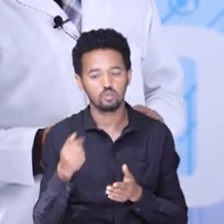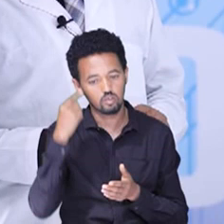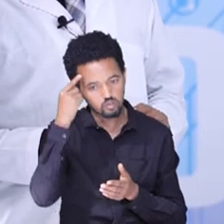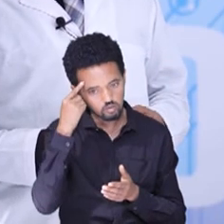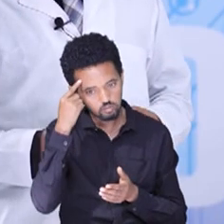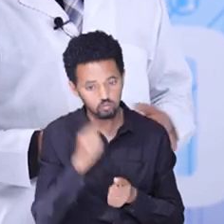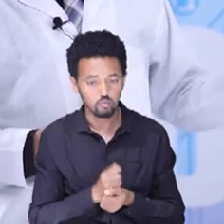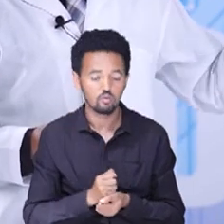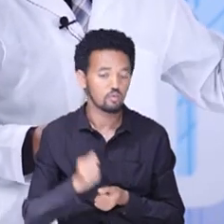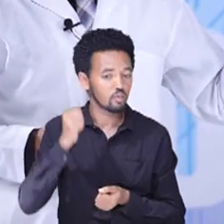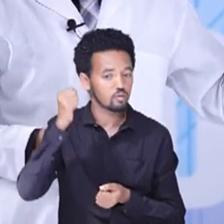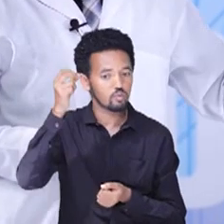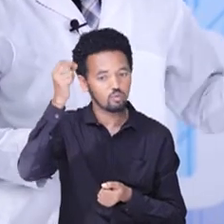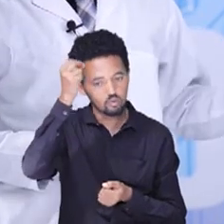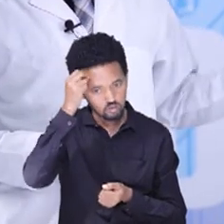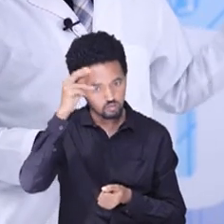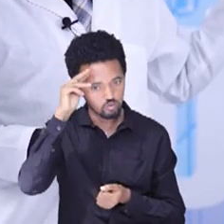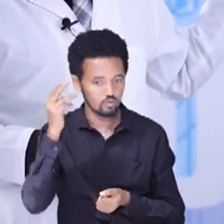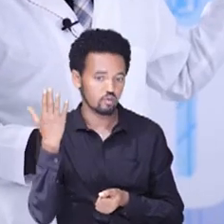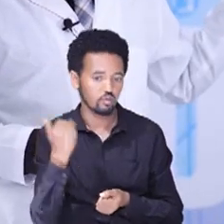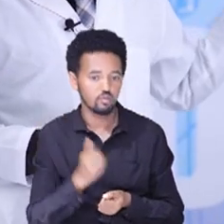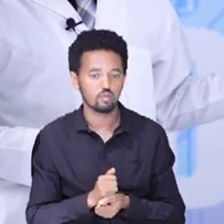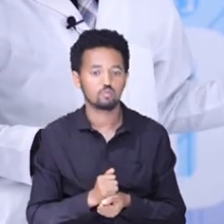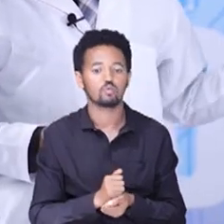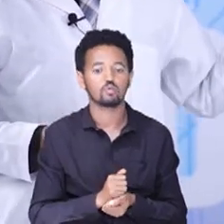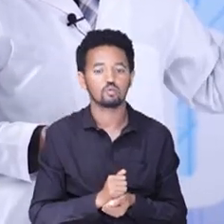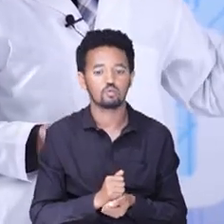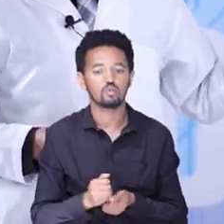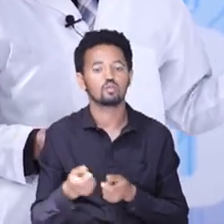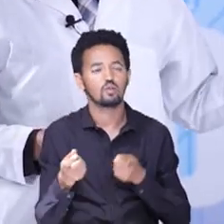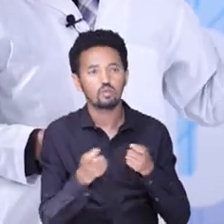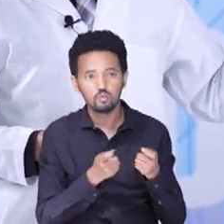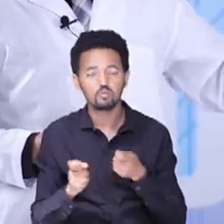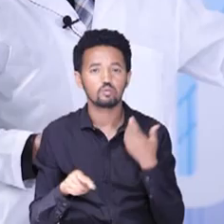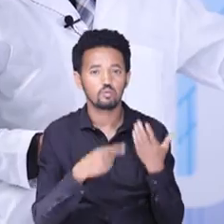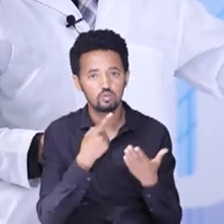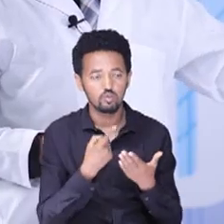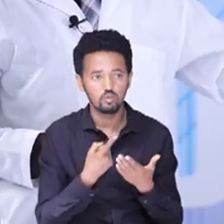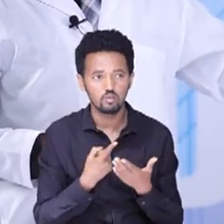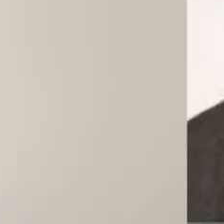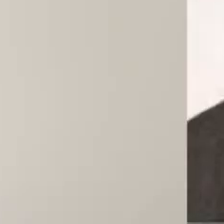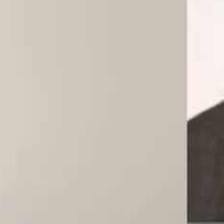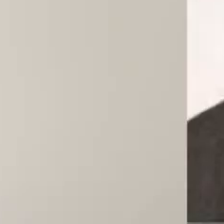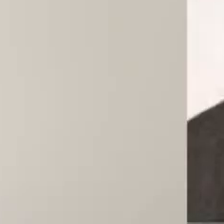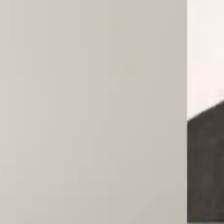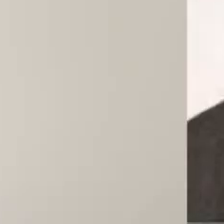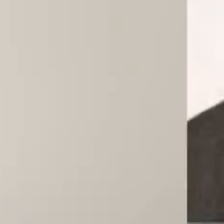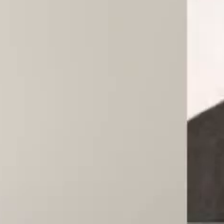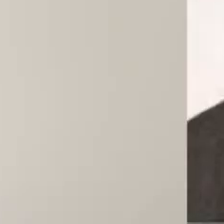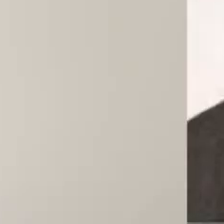says that the government whose ethnic policy was repressive. This article was wrote by Walalling